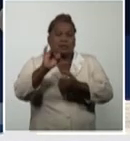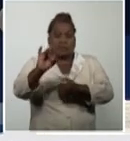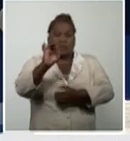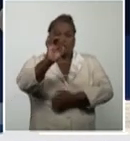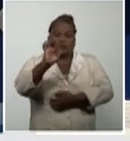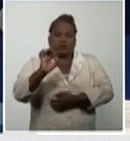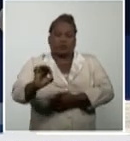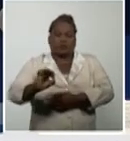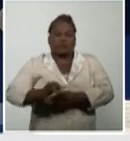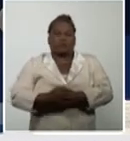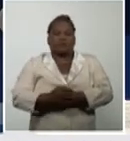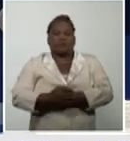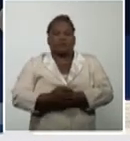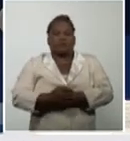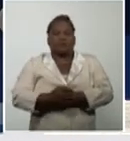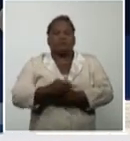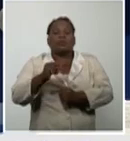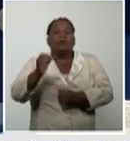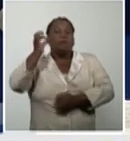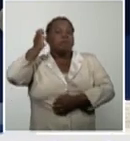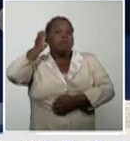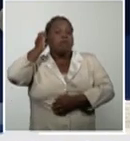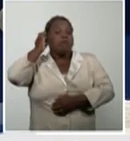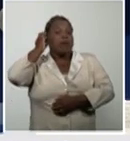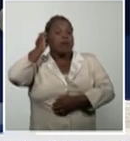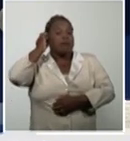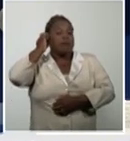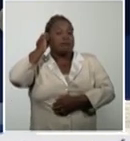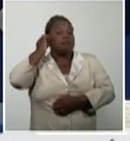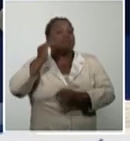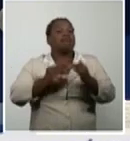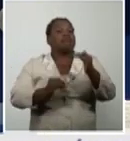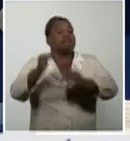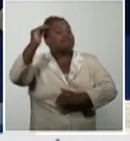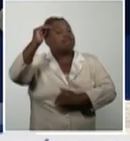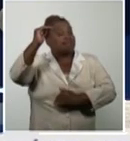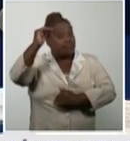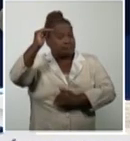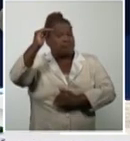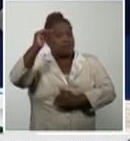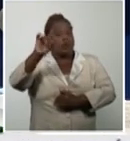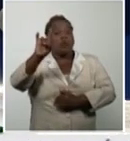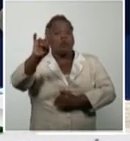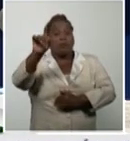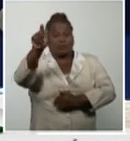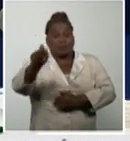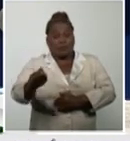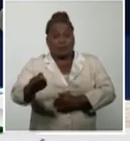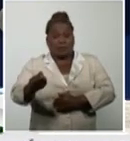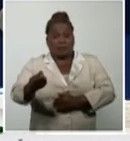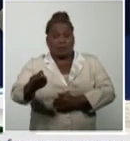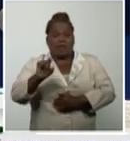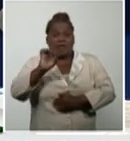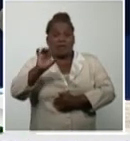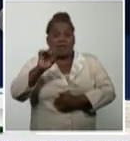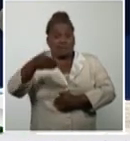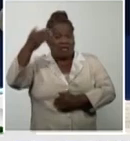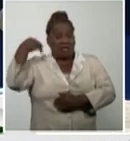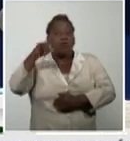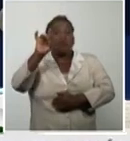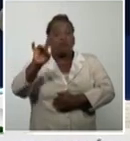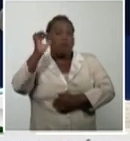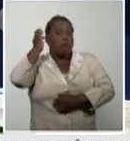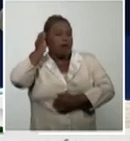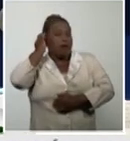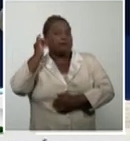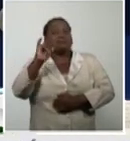yet. And no changes with the cases with source of infection abroad, 131 that had been diagnosed in previous